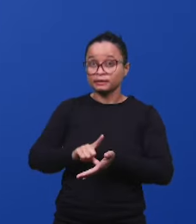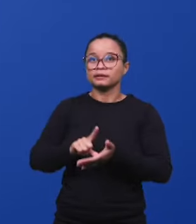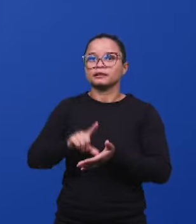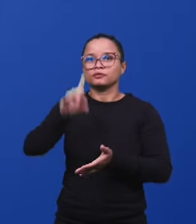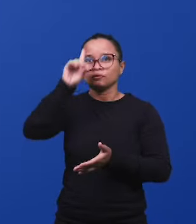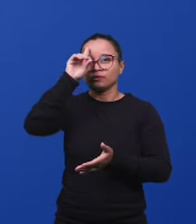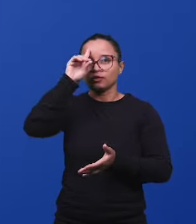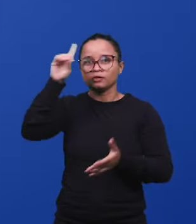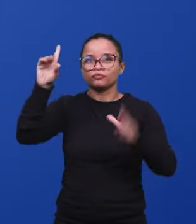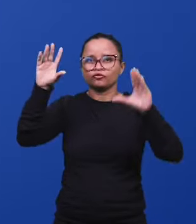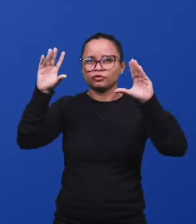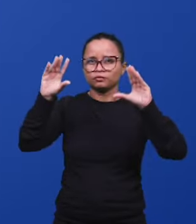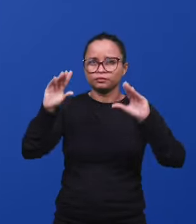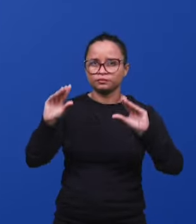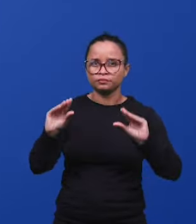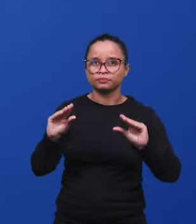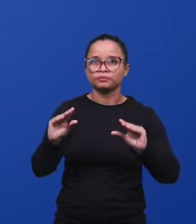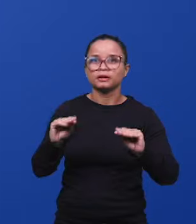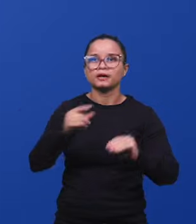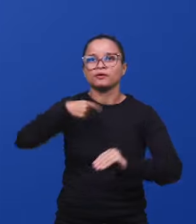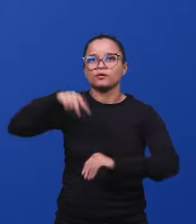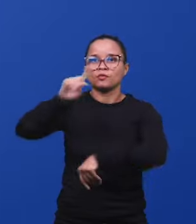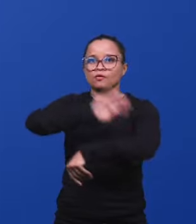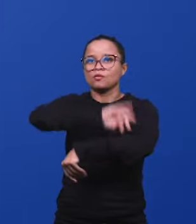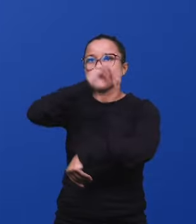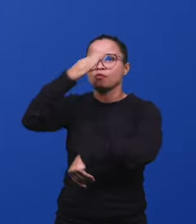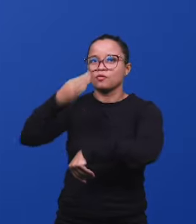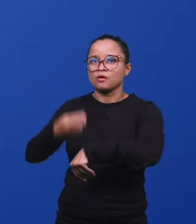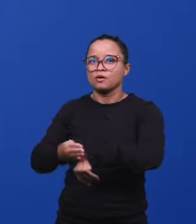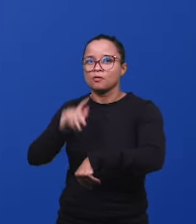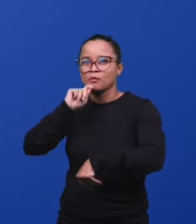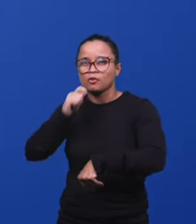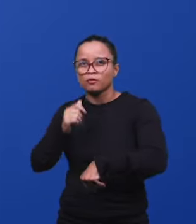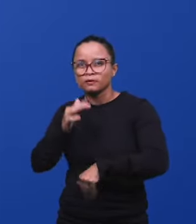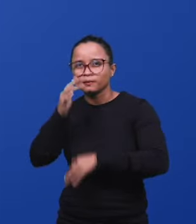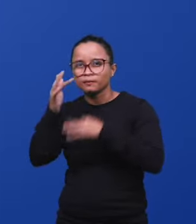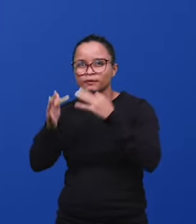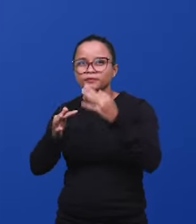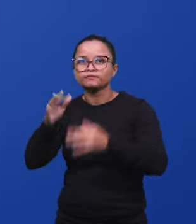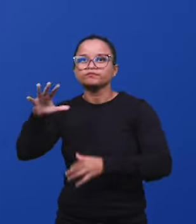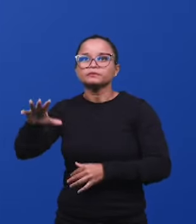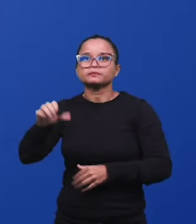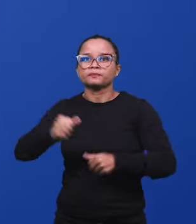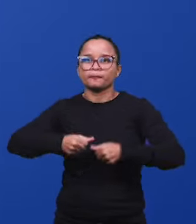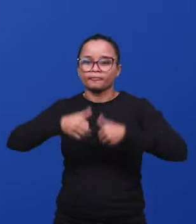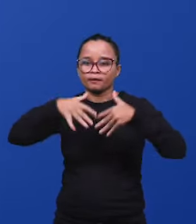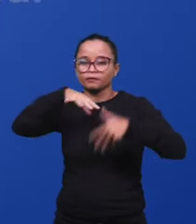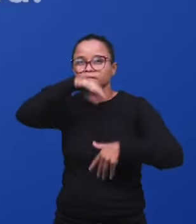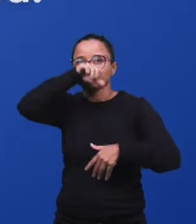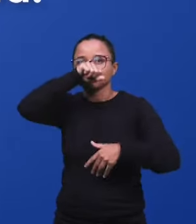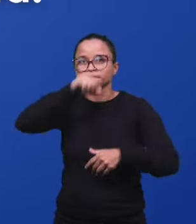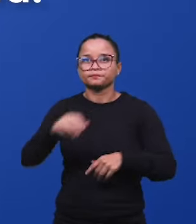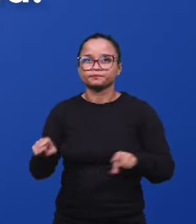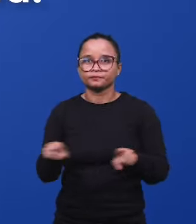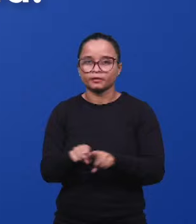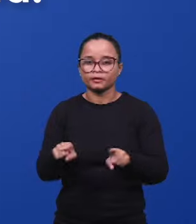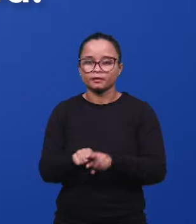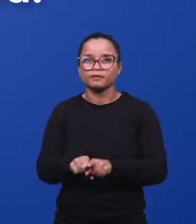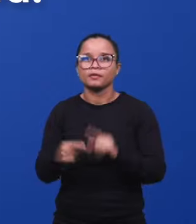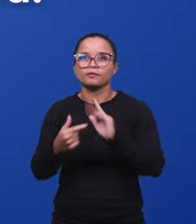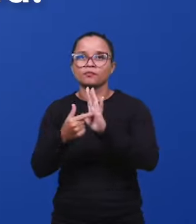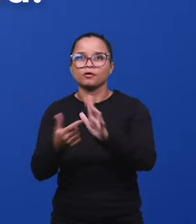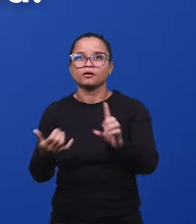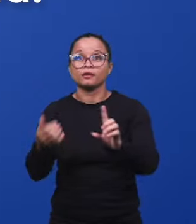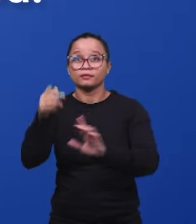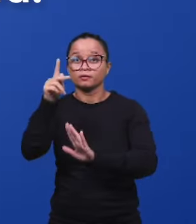breaks and the shadows flee away, I'll go my way to the mountain of myrrh and to the hill of frankincense. This speaks of